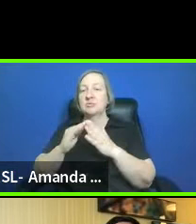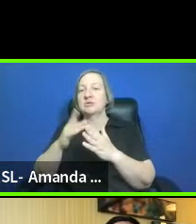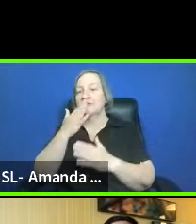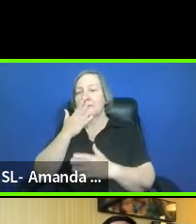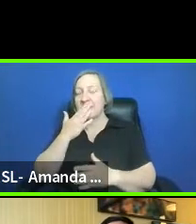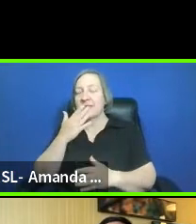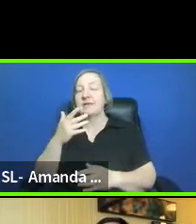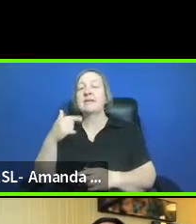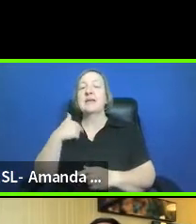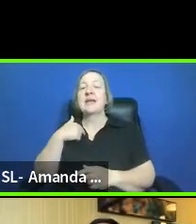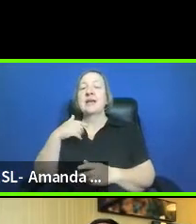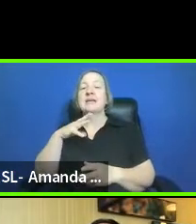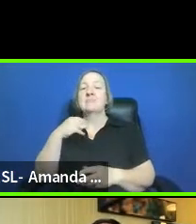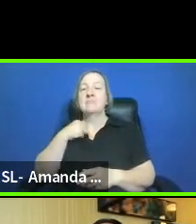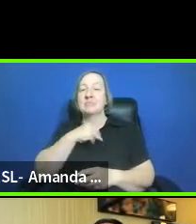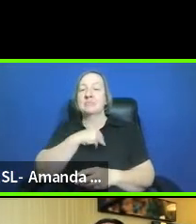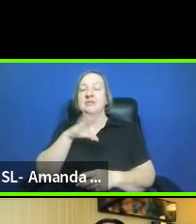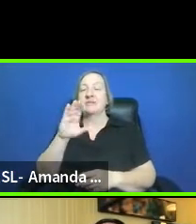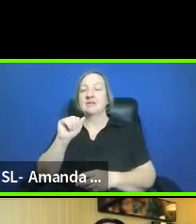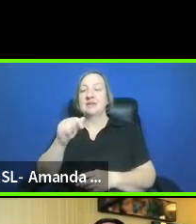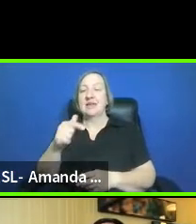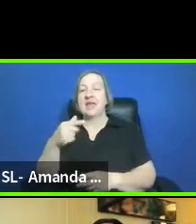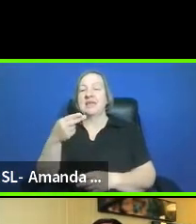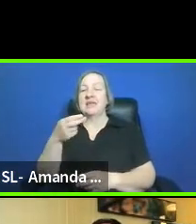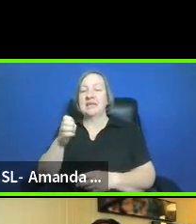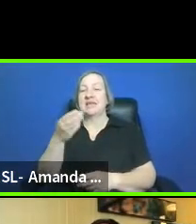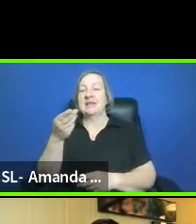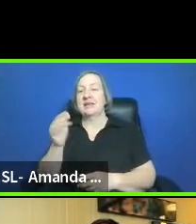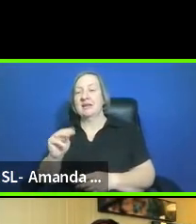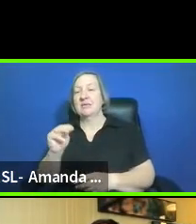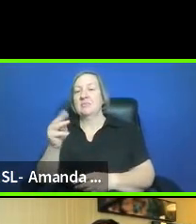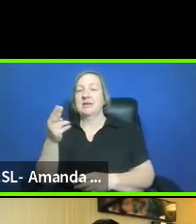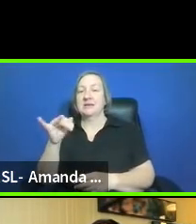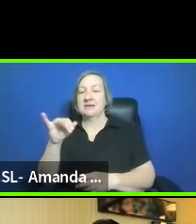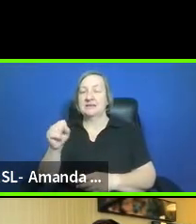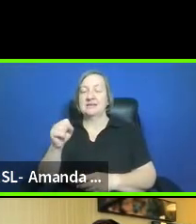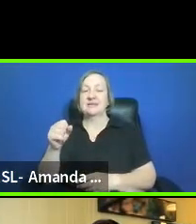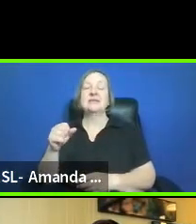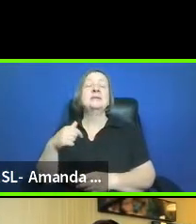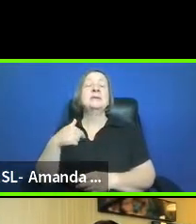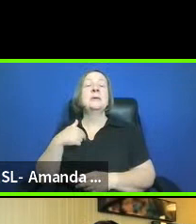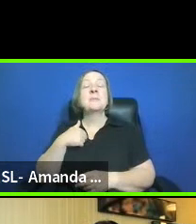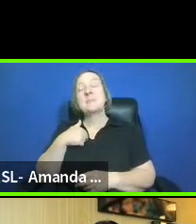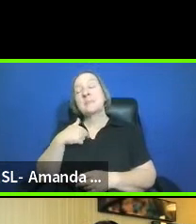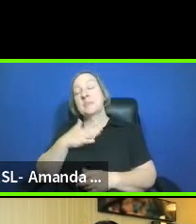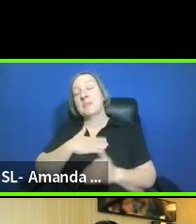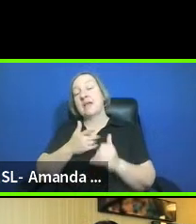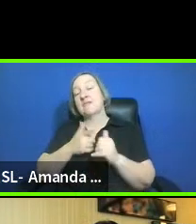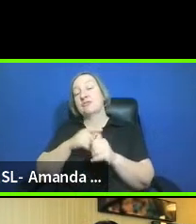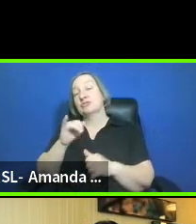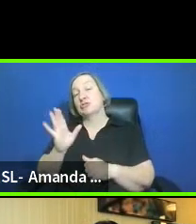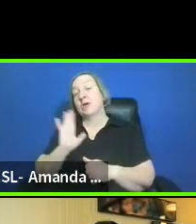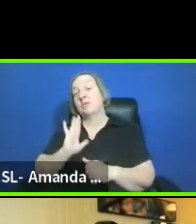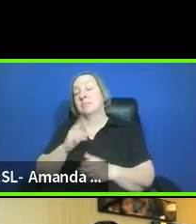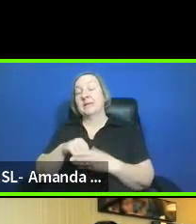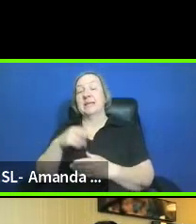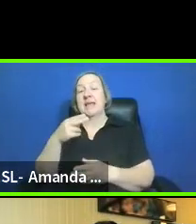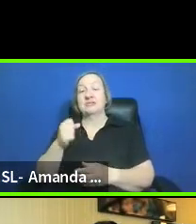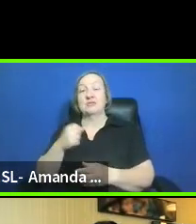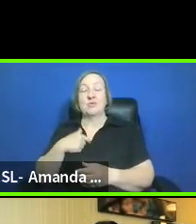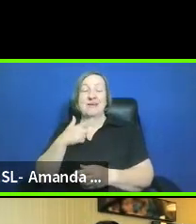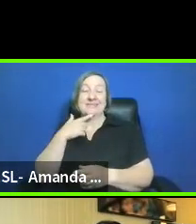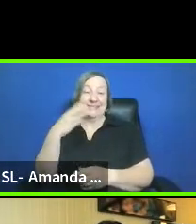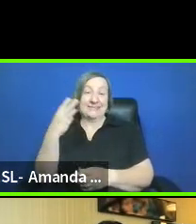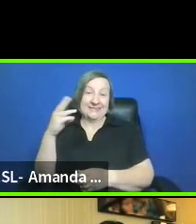CAG, he, him, his pronouns. And my first job was at, when I was in high school, I just turned